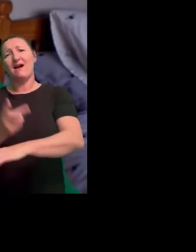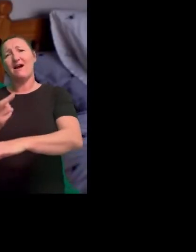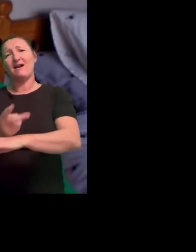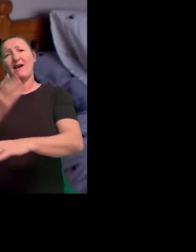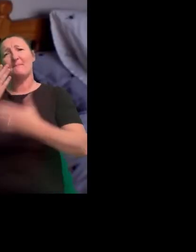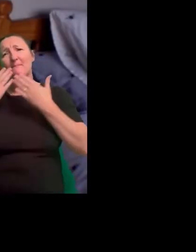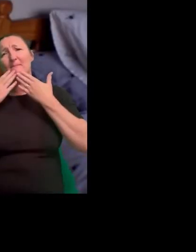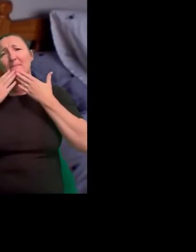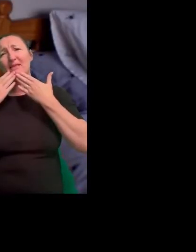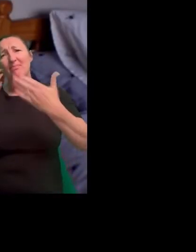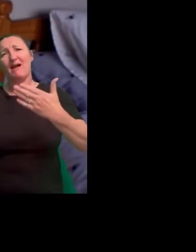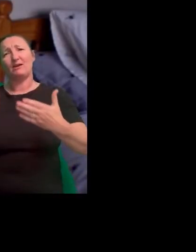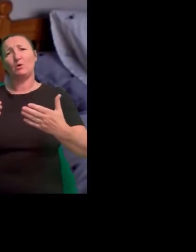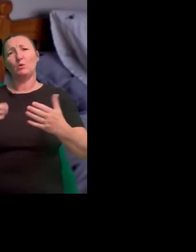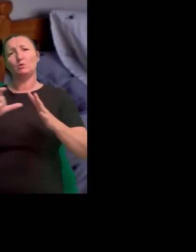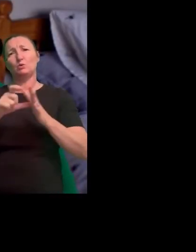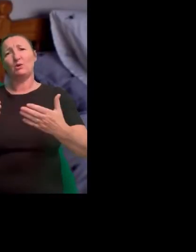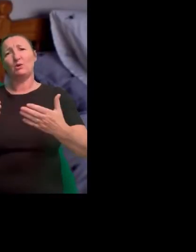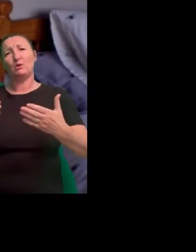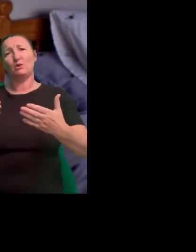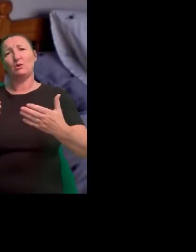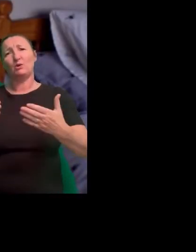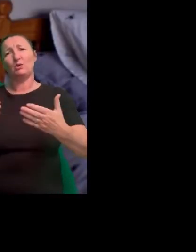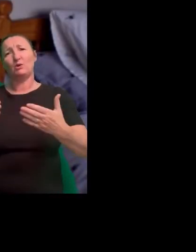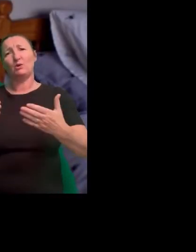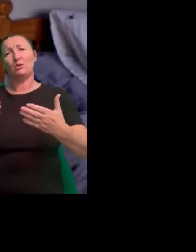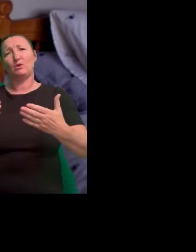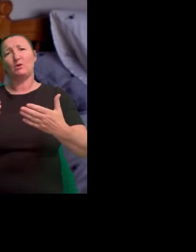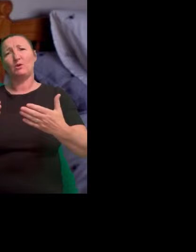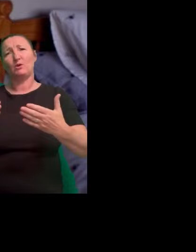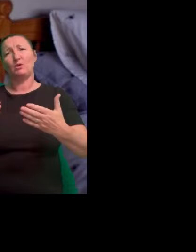Once again, a big thank you to you, Darren,